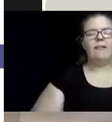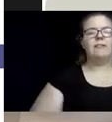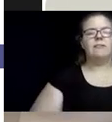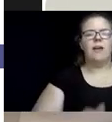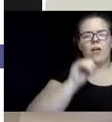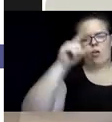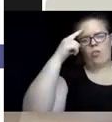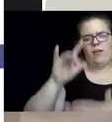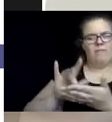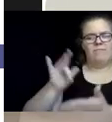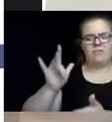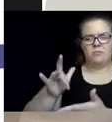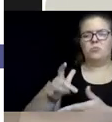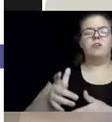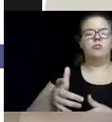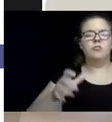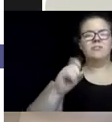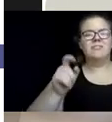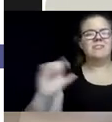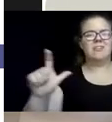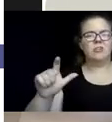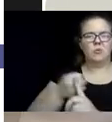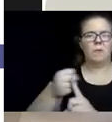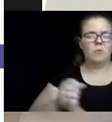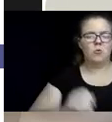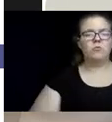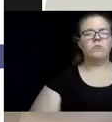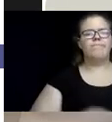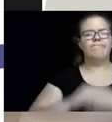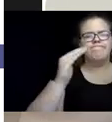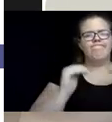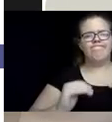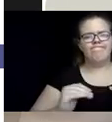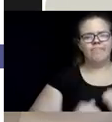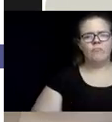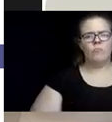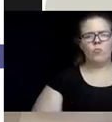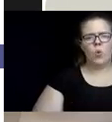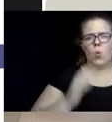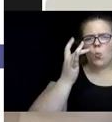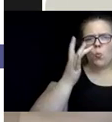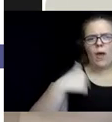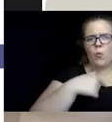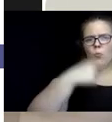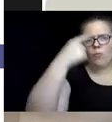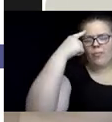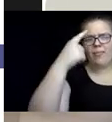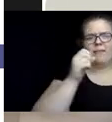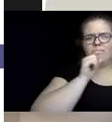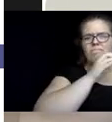abuse hardly ever comes up. When we start moving on to the next question, why do we think elder abuse